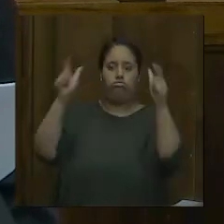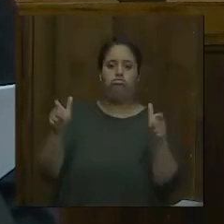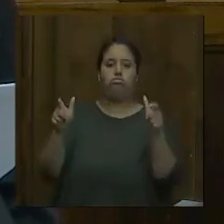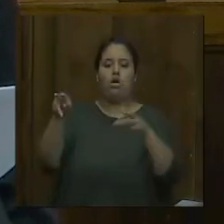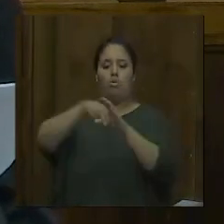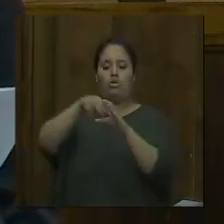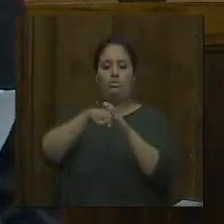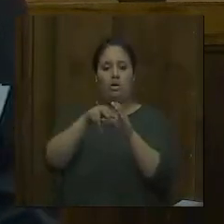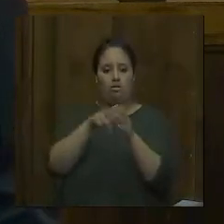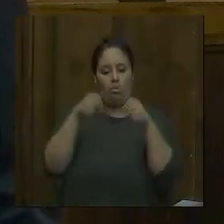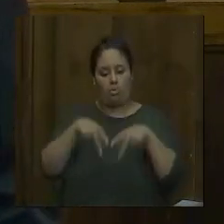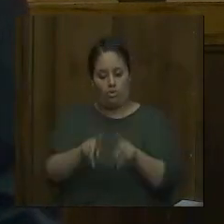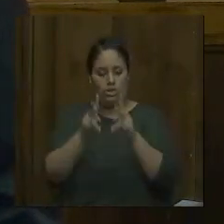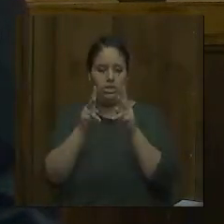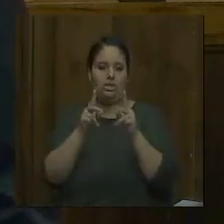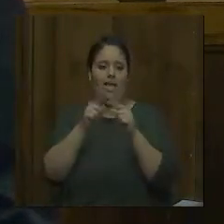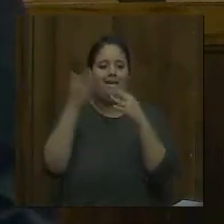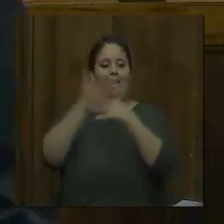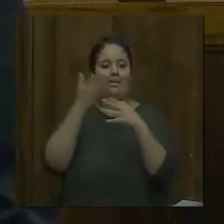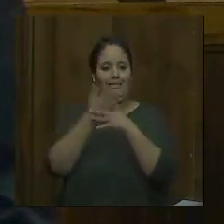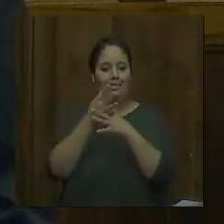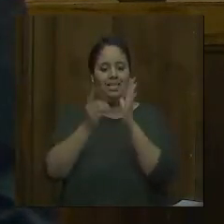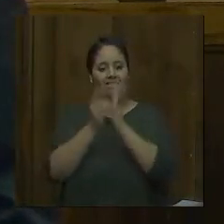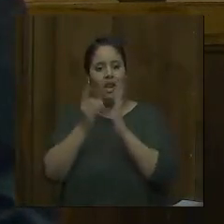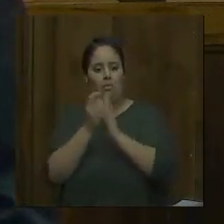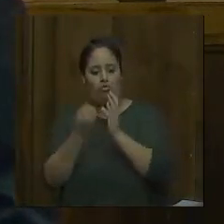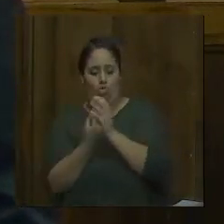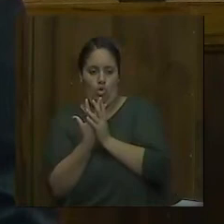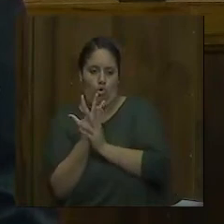participation, opportunity and access, development and growth.